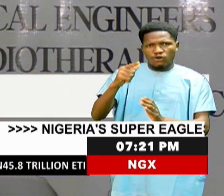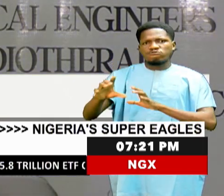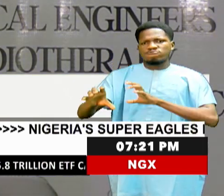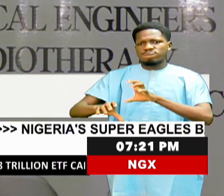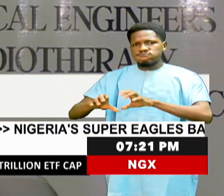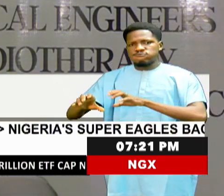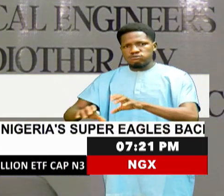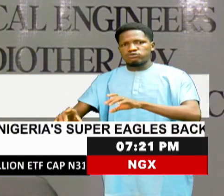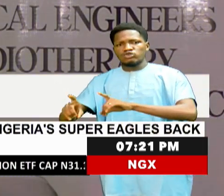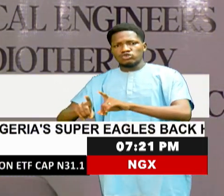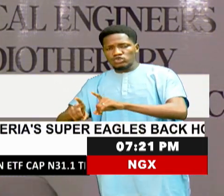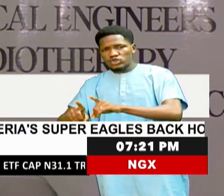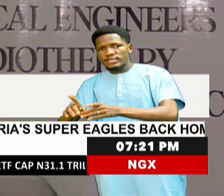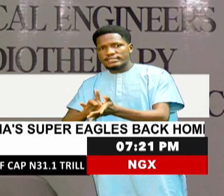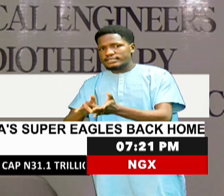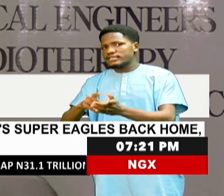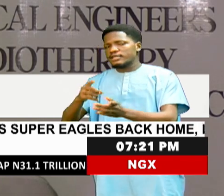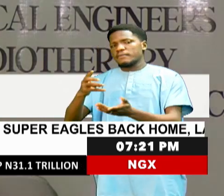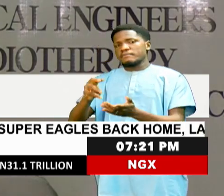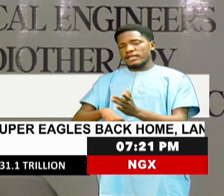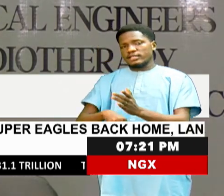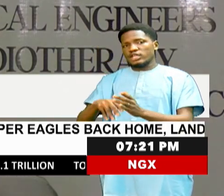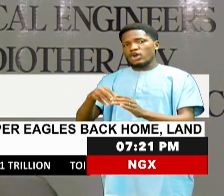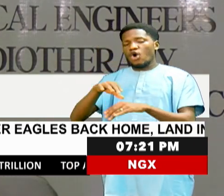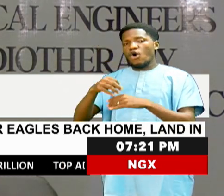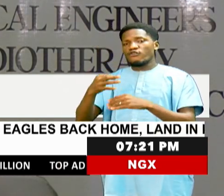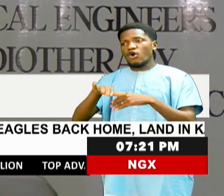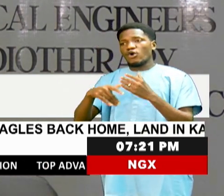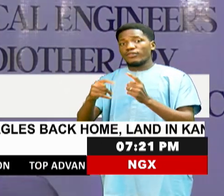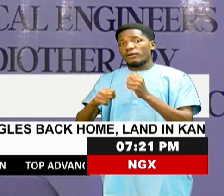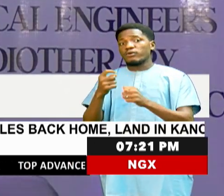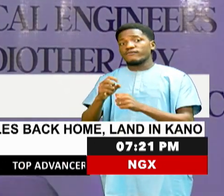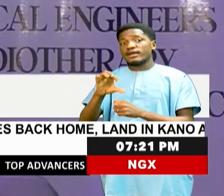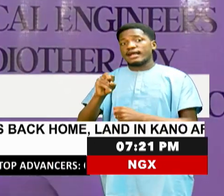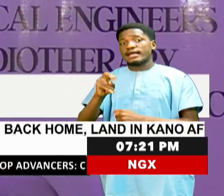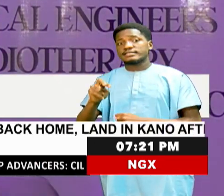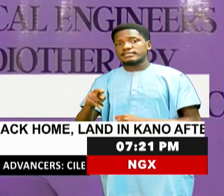in the treatment of all forms of cancers.